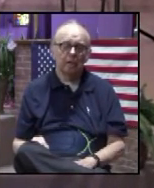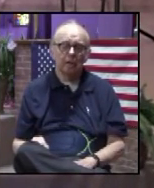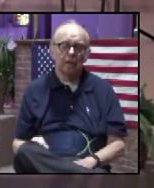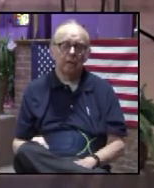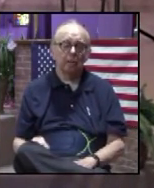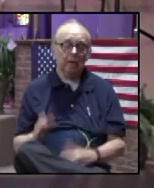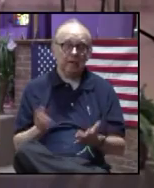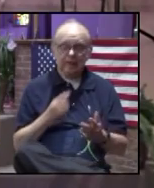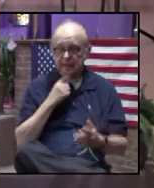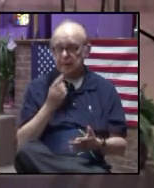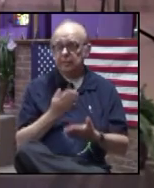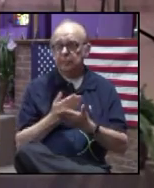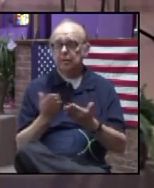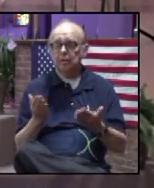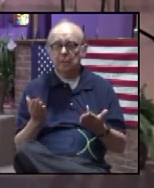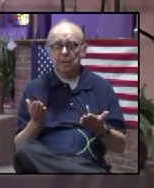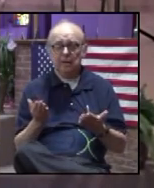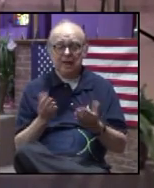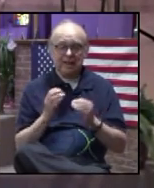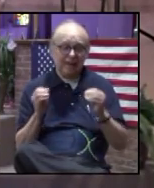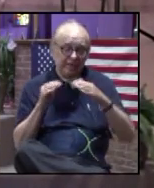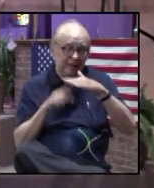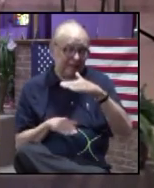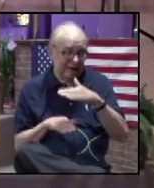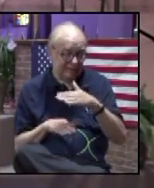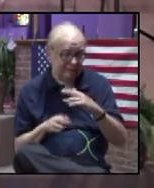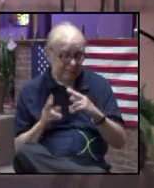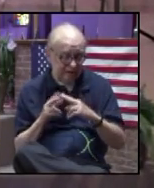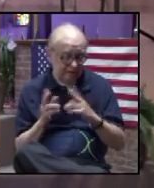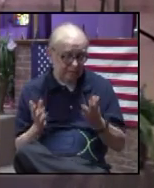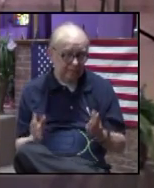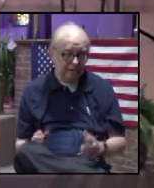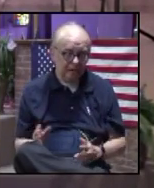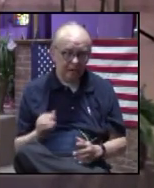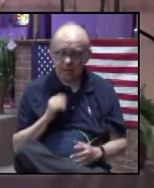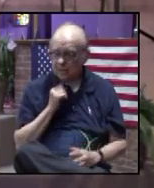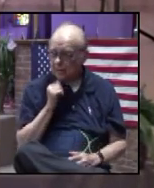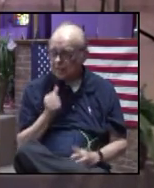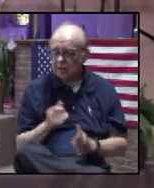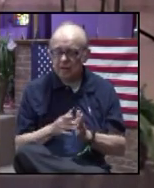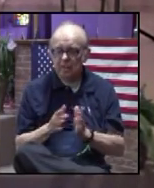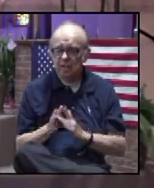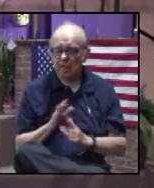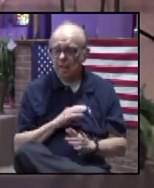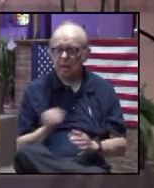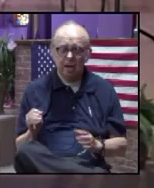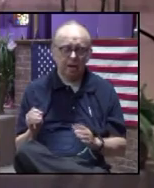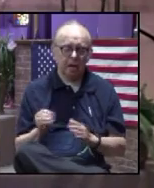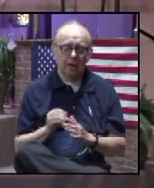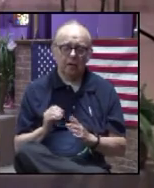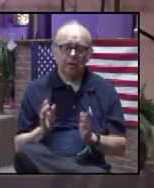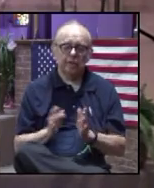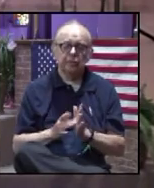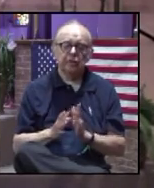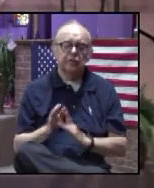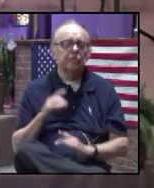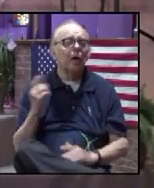Amen. And may I also say, nothing less. It isn't Jesus and something, it's Jesus